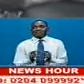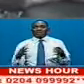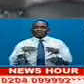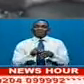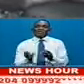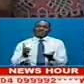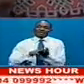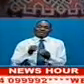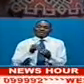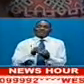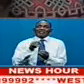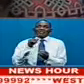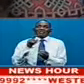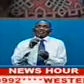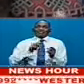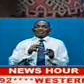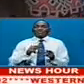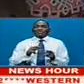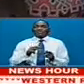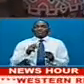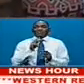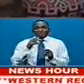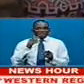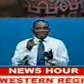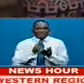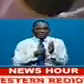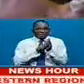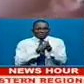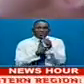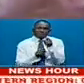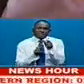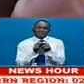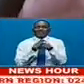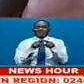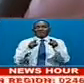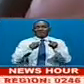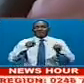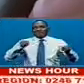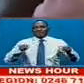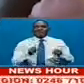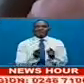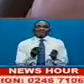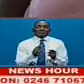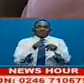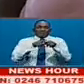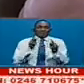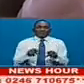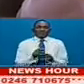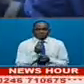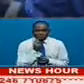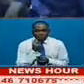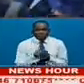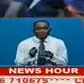LEAP program. Health experts say symptoms of cerebral palsy differ in type and severity from person to